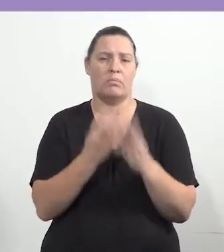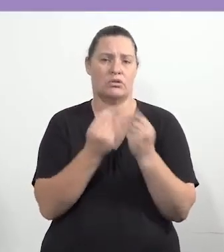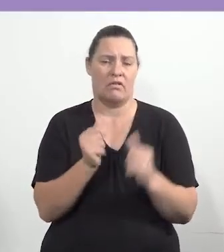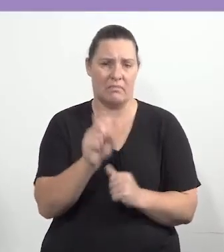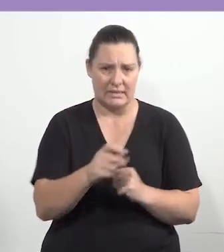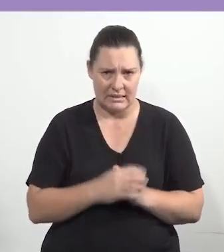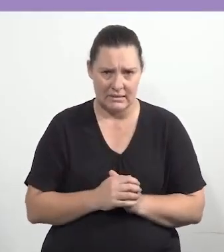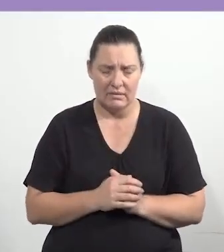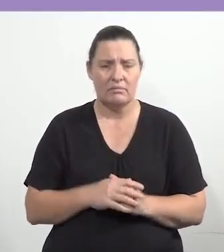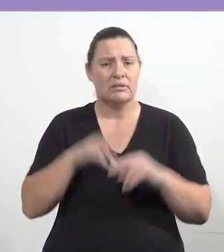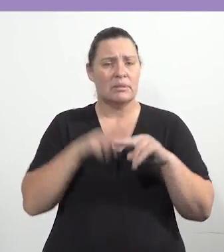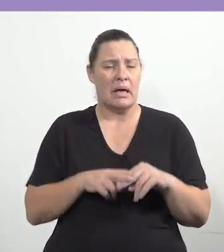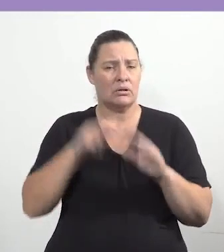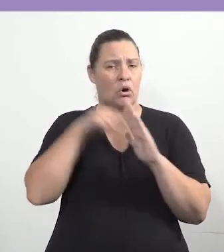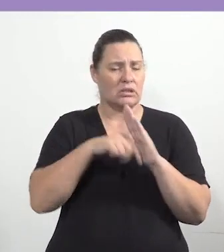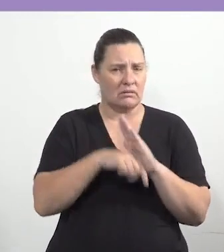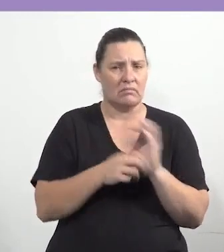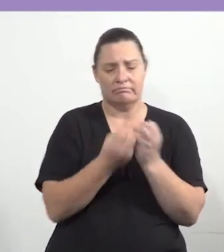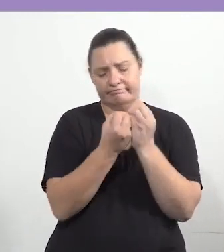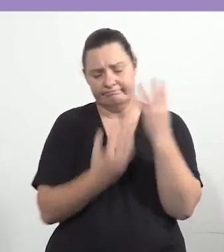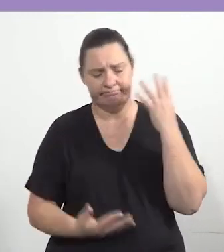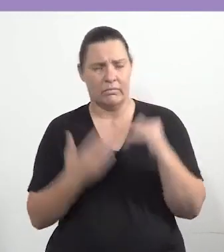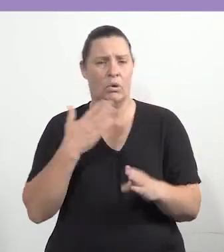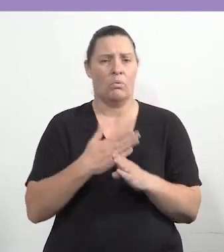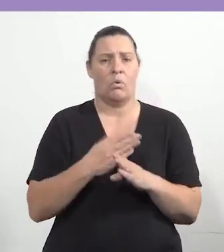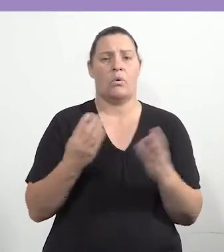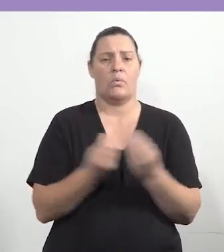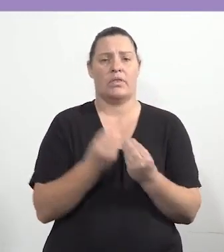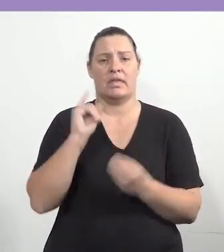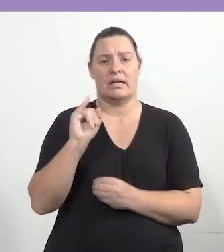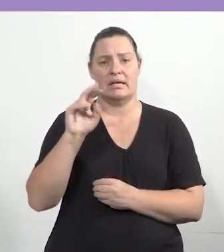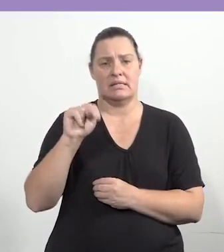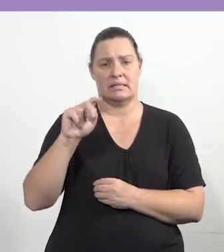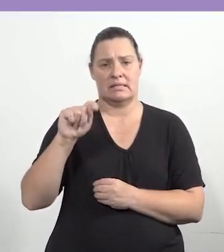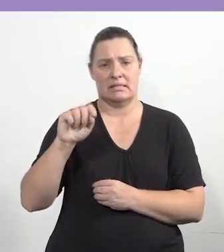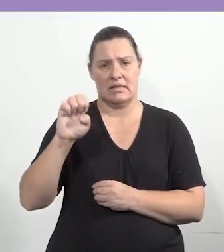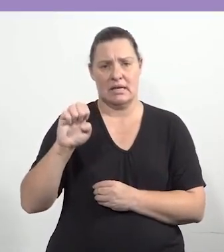solving problems in contexts involving multiple operations with integers.